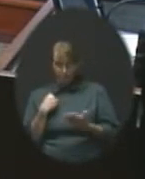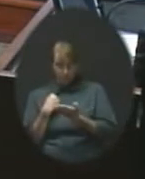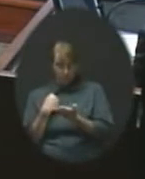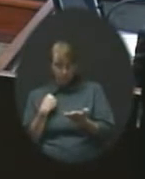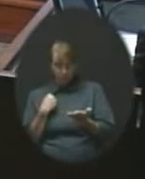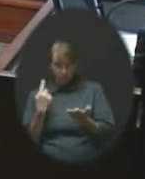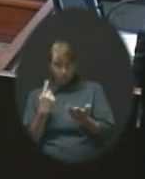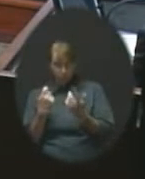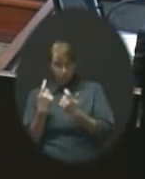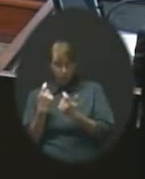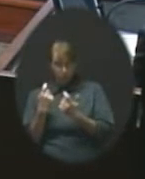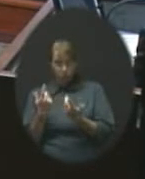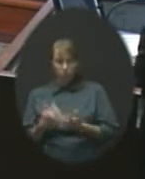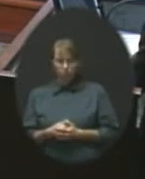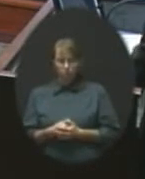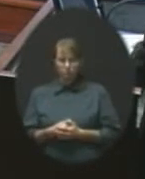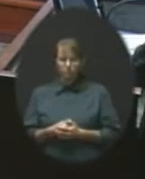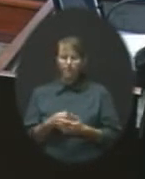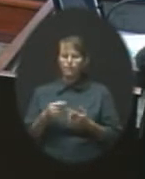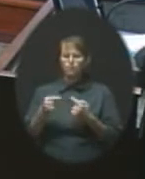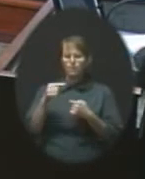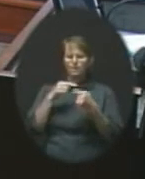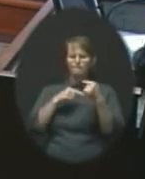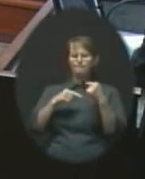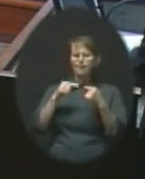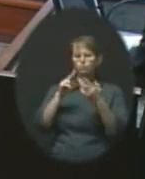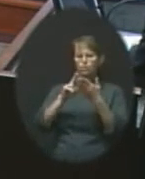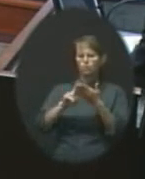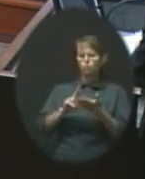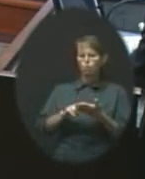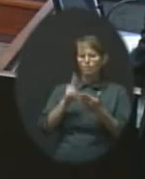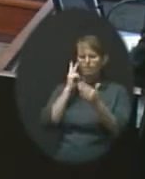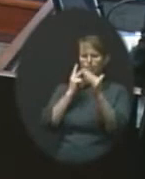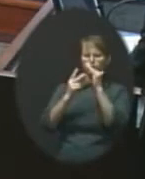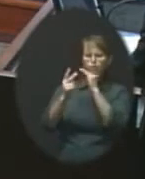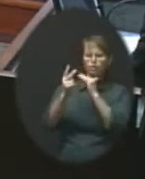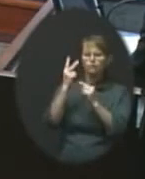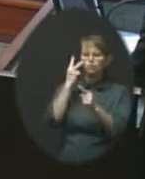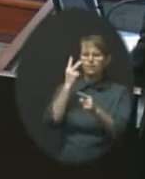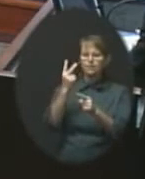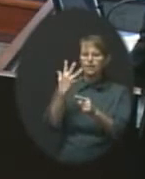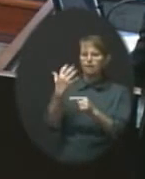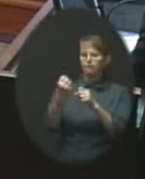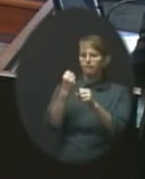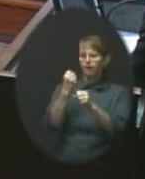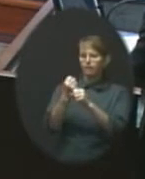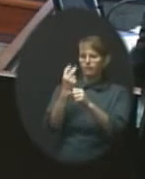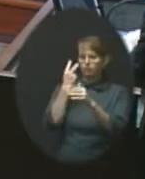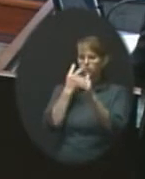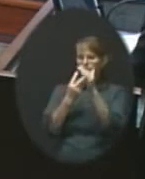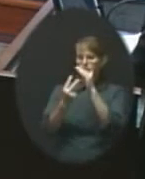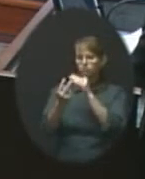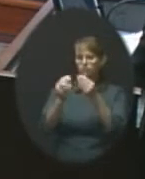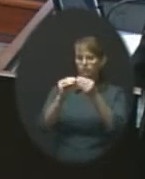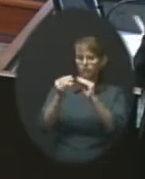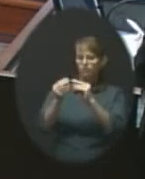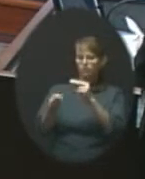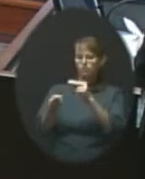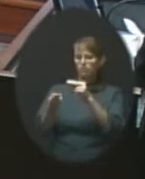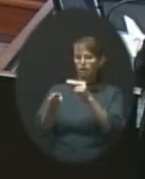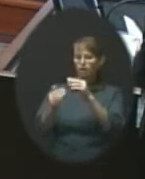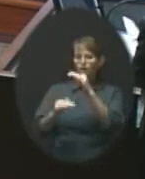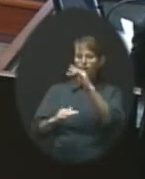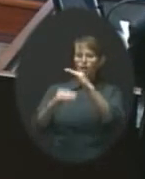Going back to the enrollment projections, we see a five-year projection of up to 920